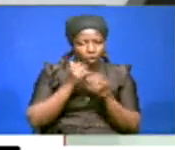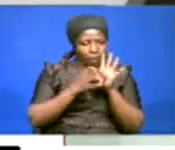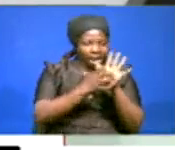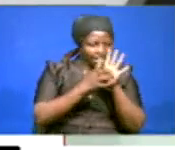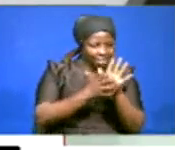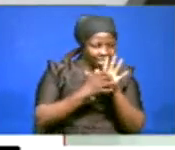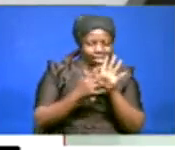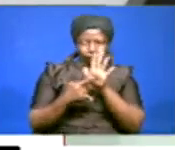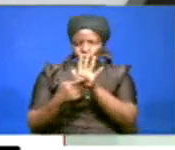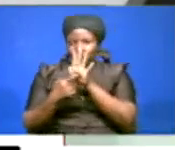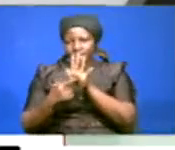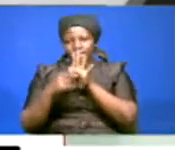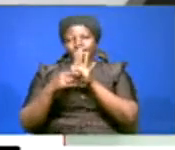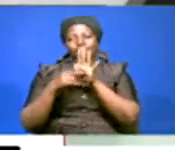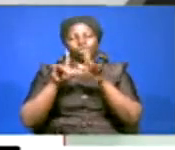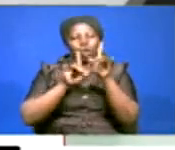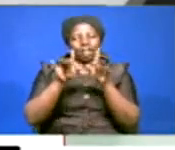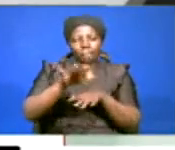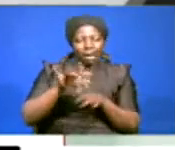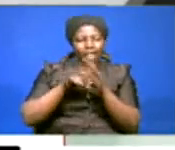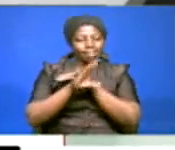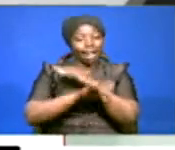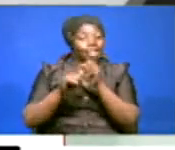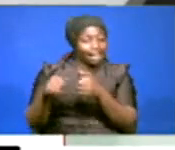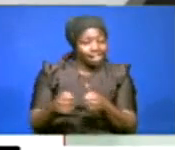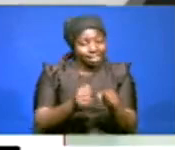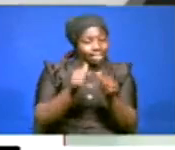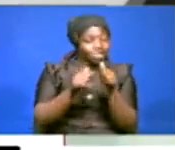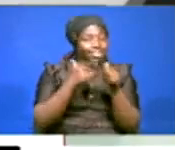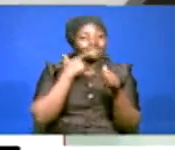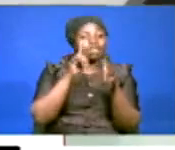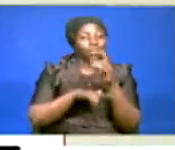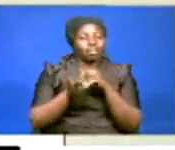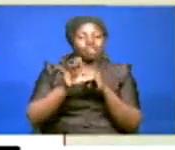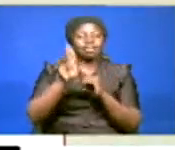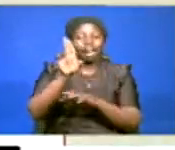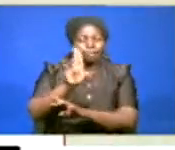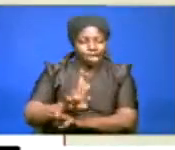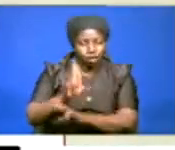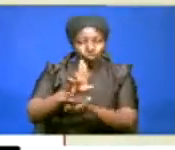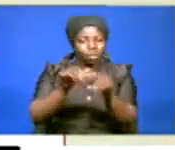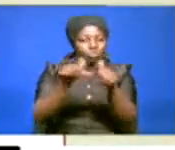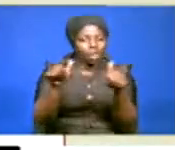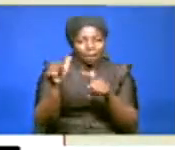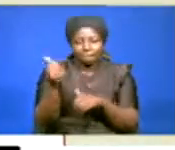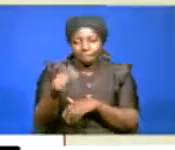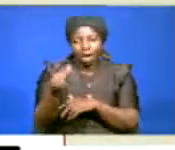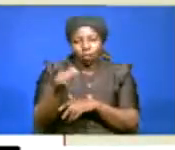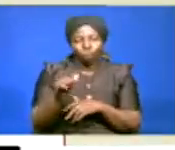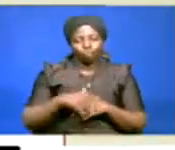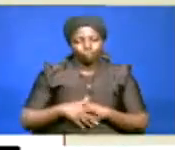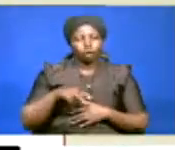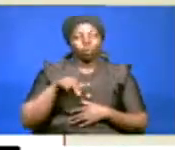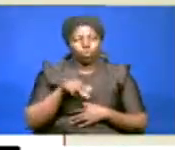country, a strategy that it says has not been effectively utilized. A walk on the streets of the coastal town